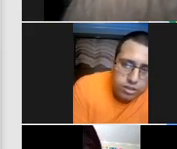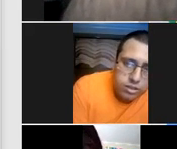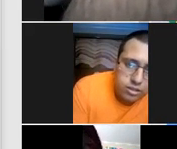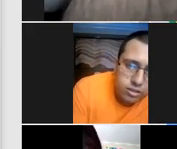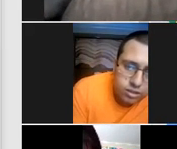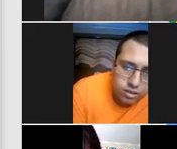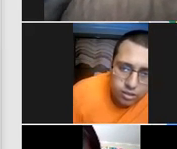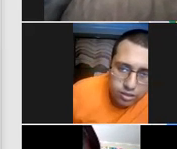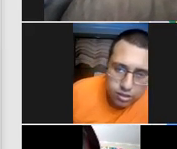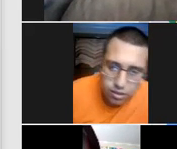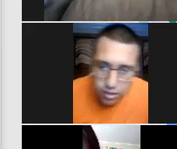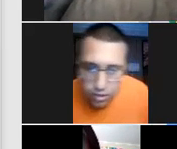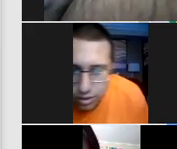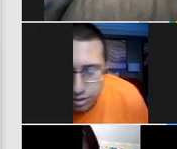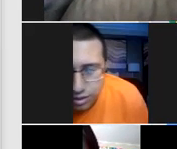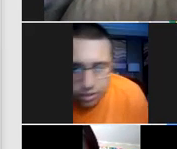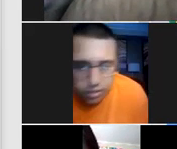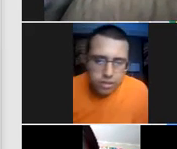what's the first three letters spell?